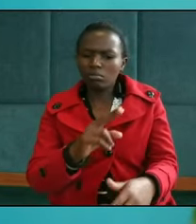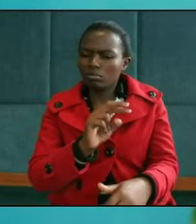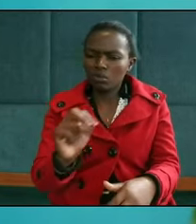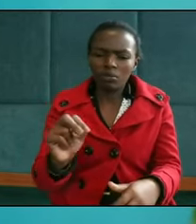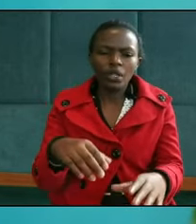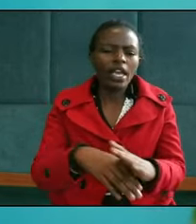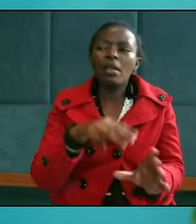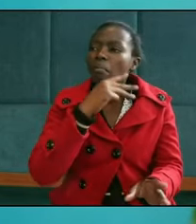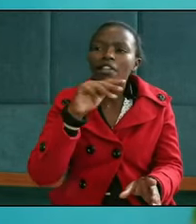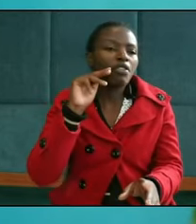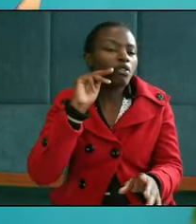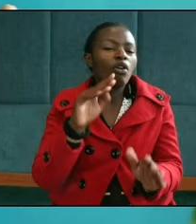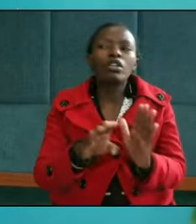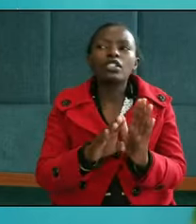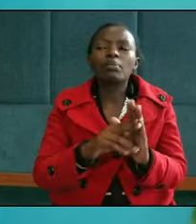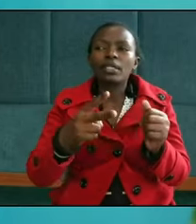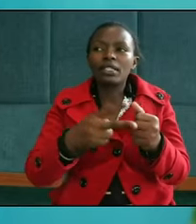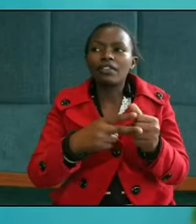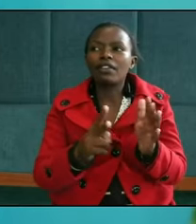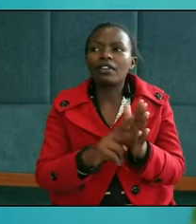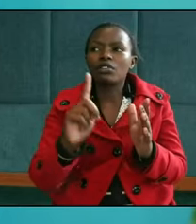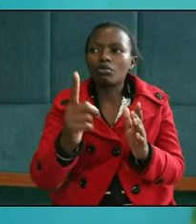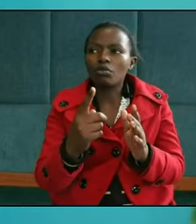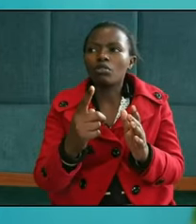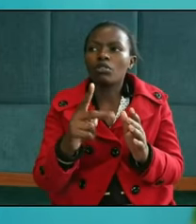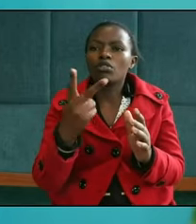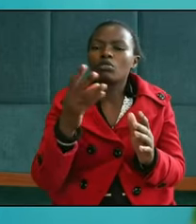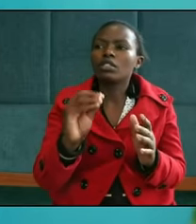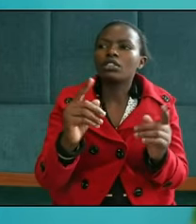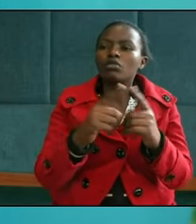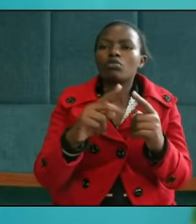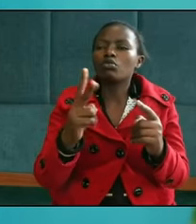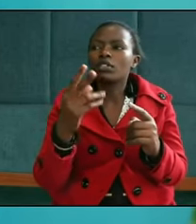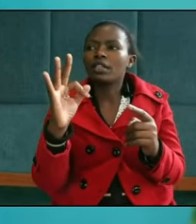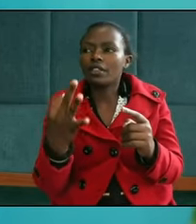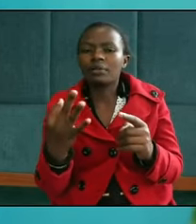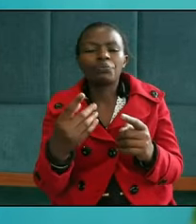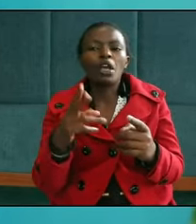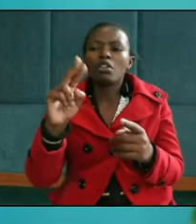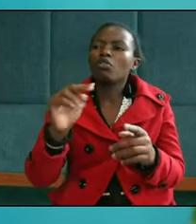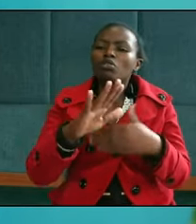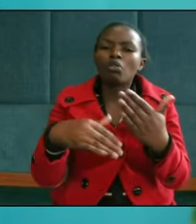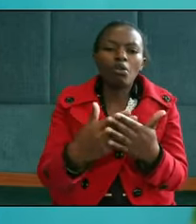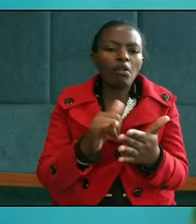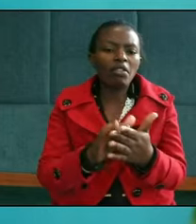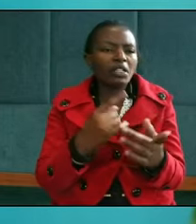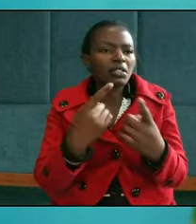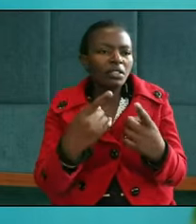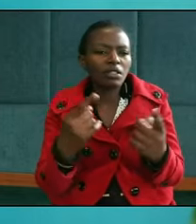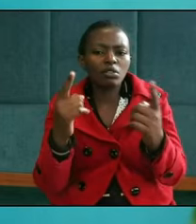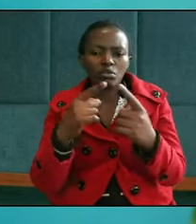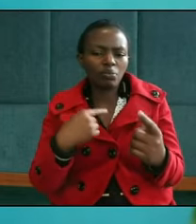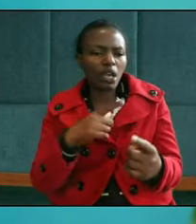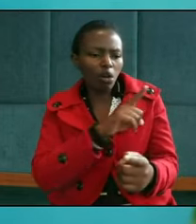Matthew chapter 7, verse 21 to 23, the Bible says, "Not everyone who says to me, 'Lord, Lord,' shall enter the kingdom of